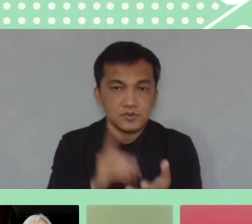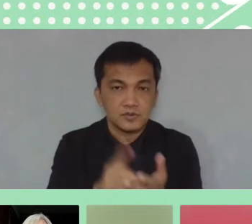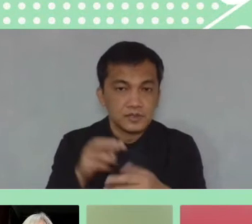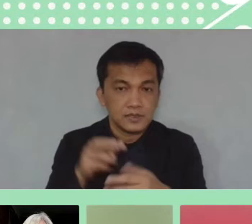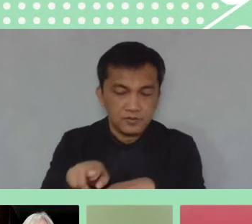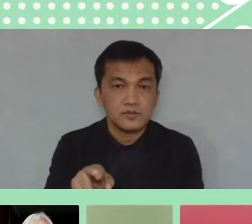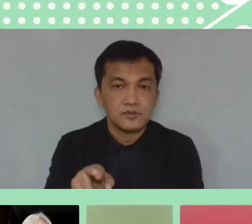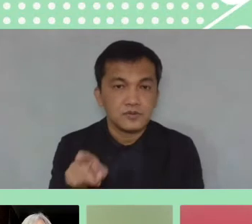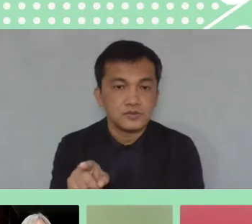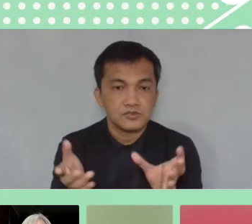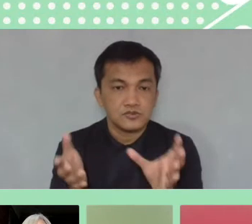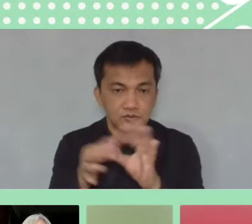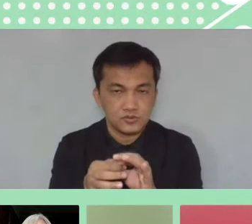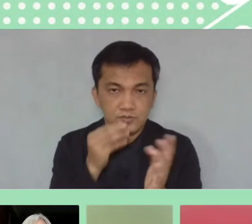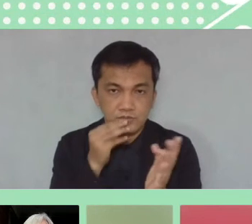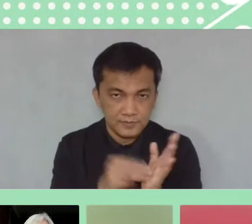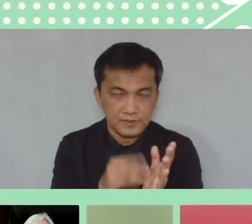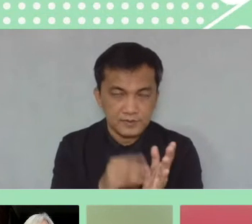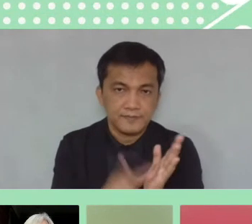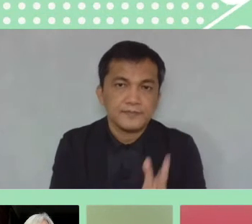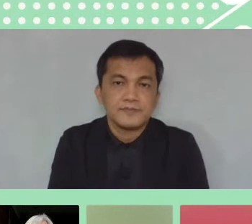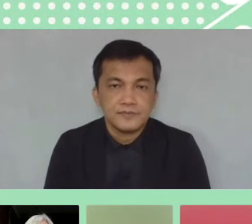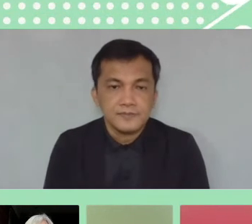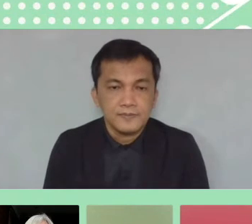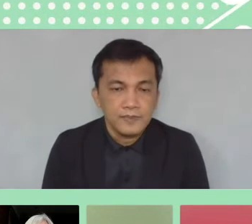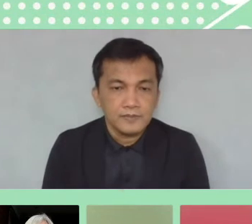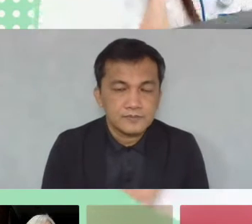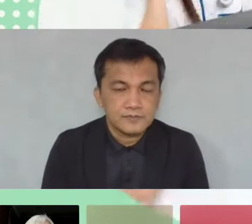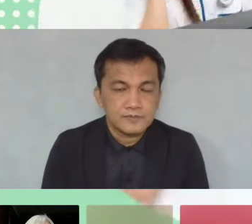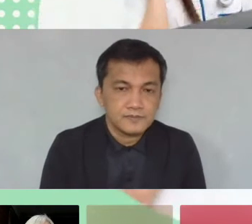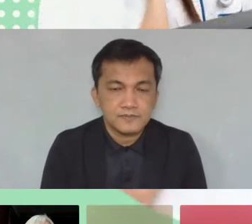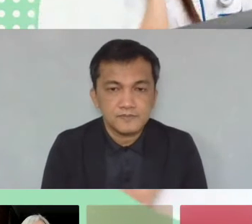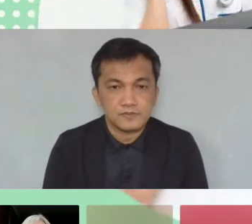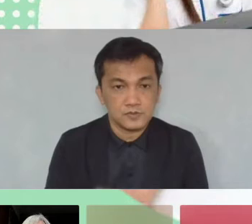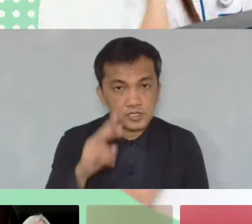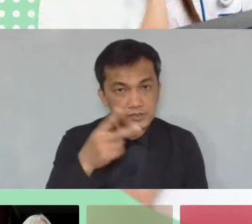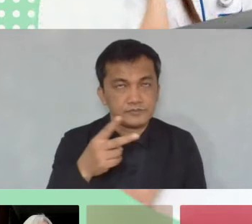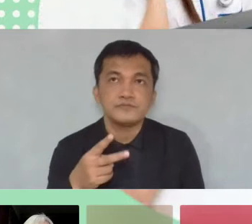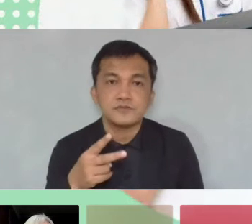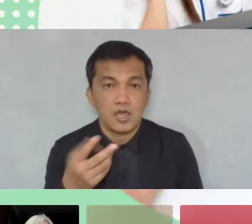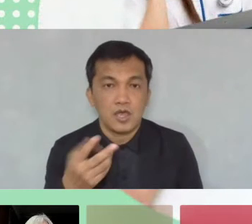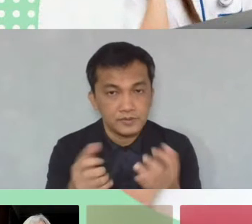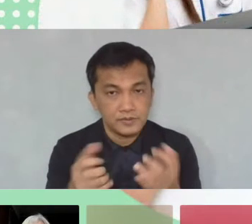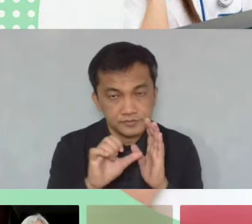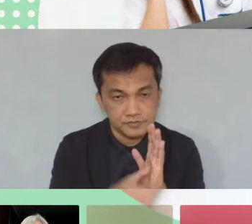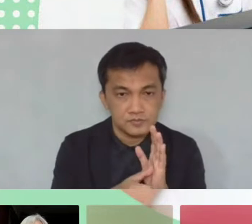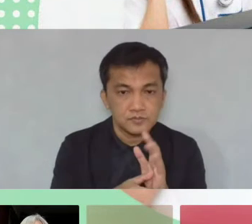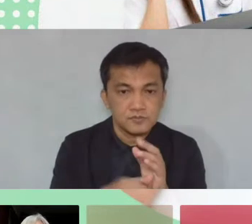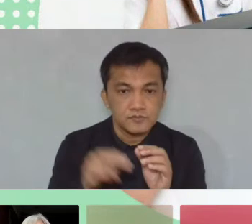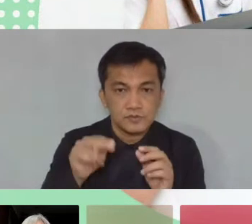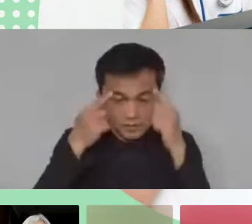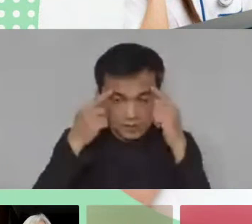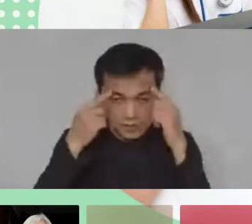actually referenced in the joint memorandum circular. The second point I'd like to make is that